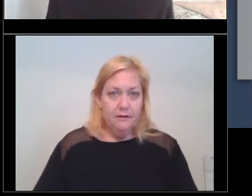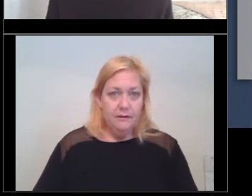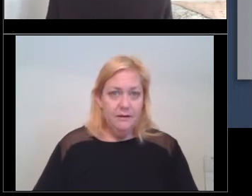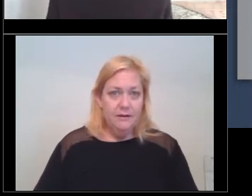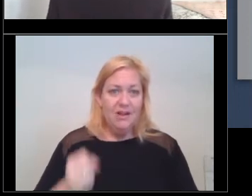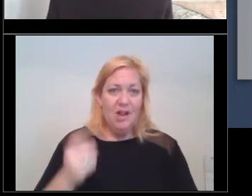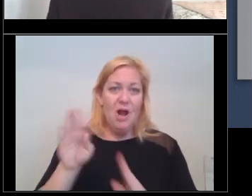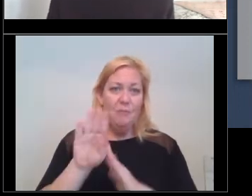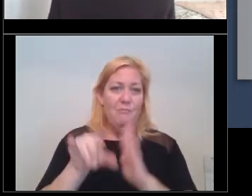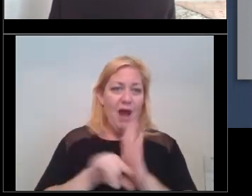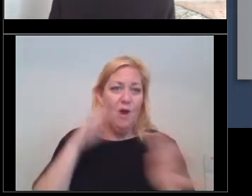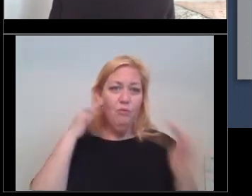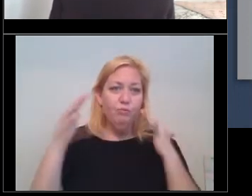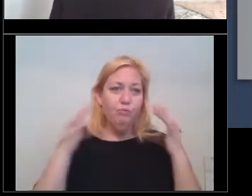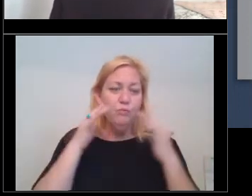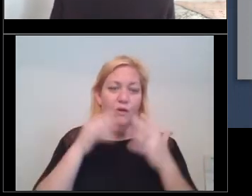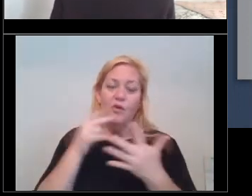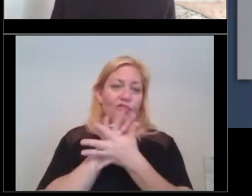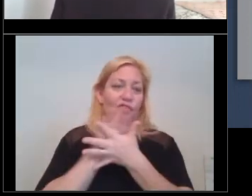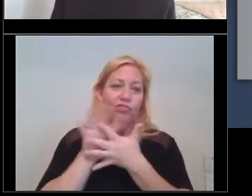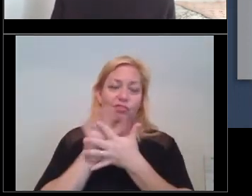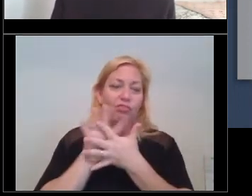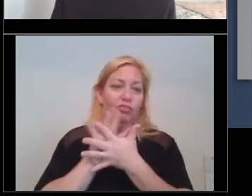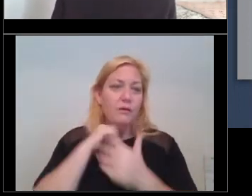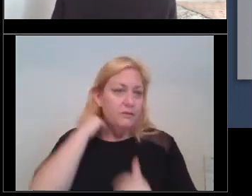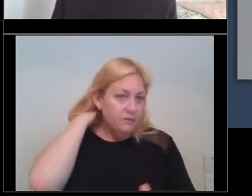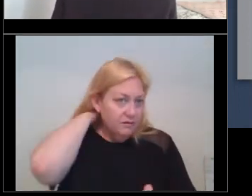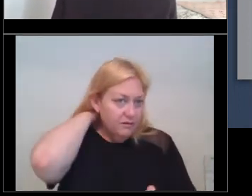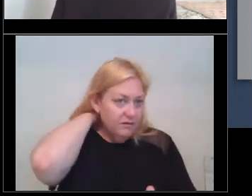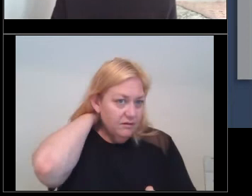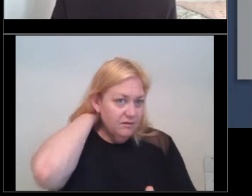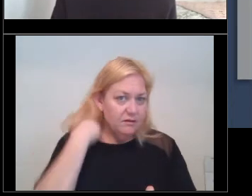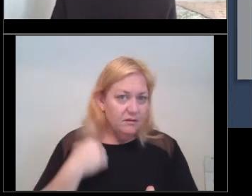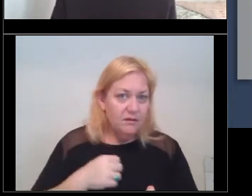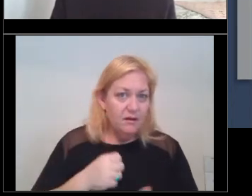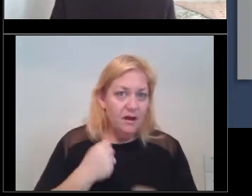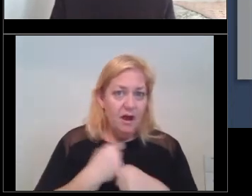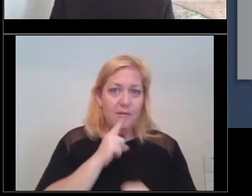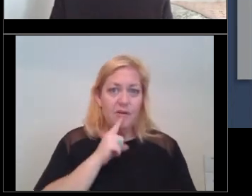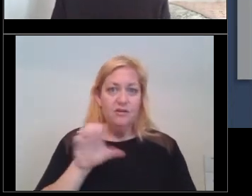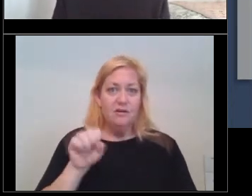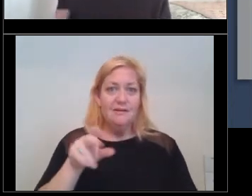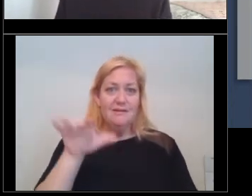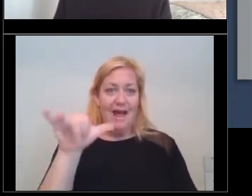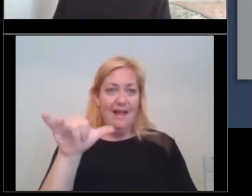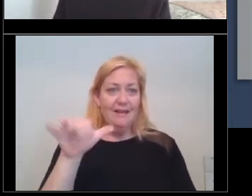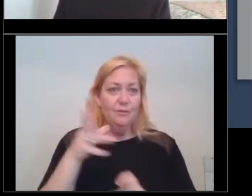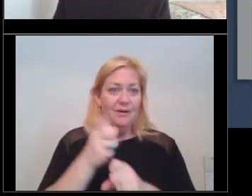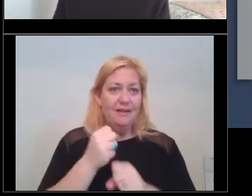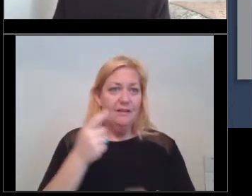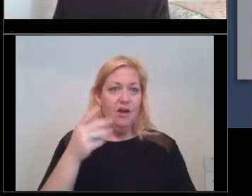follow up directly to make sure that Sally gets the charter.